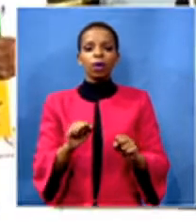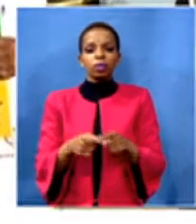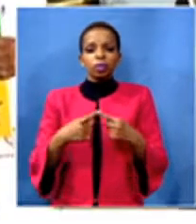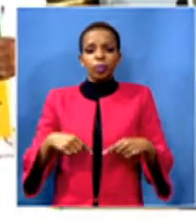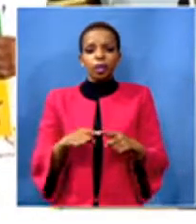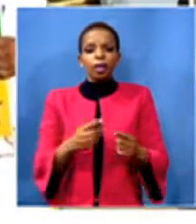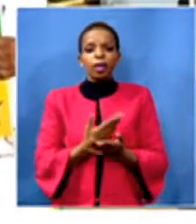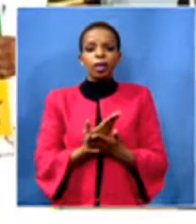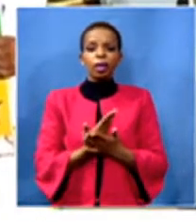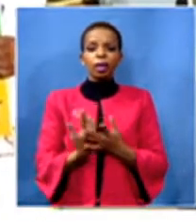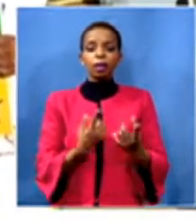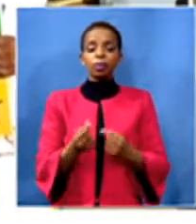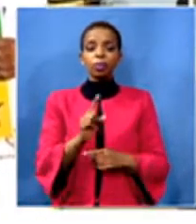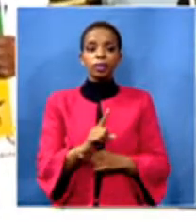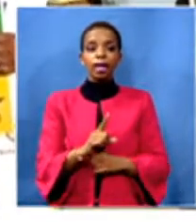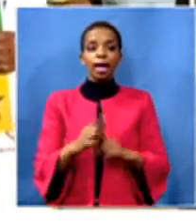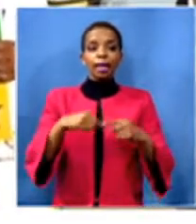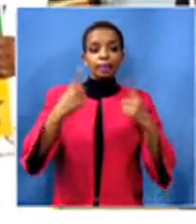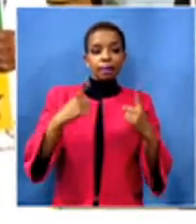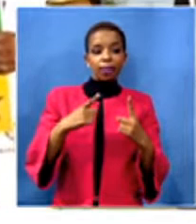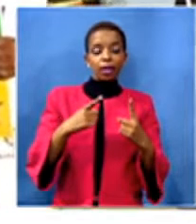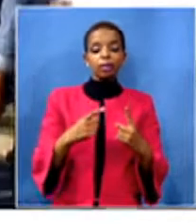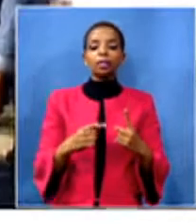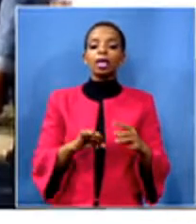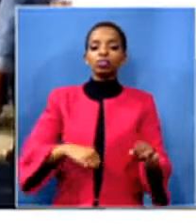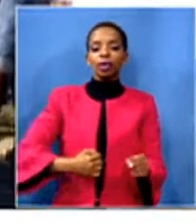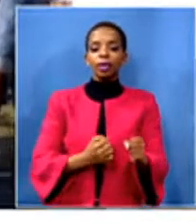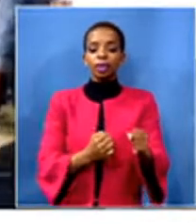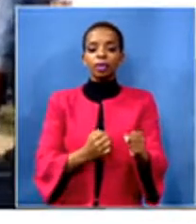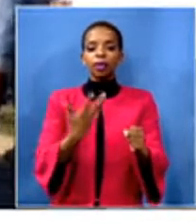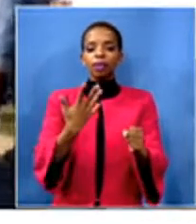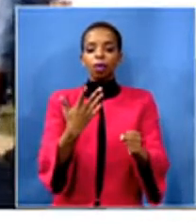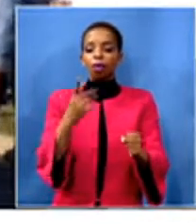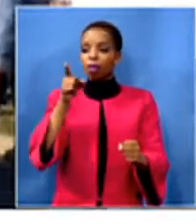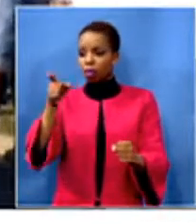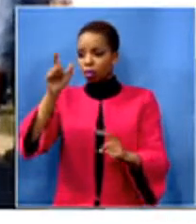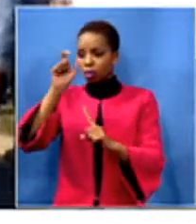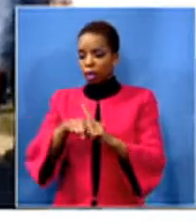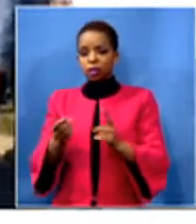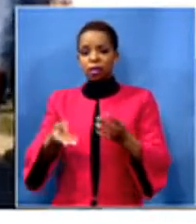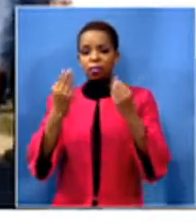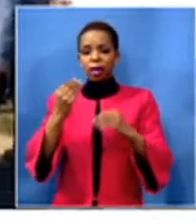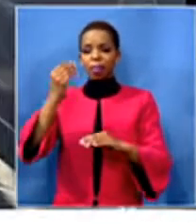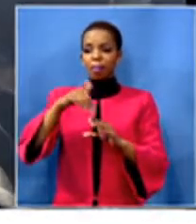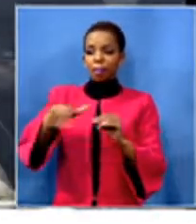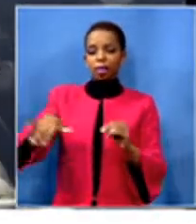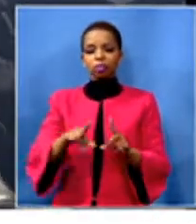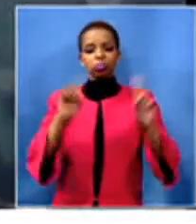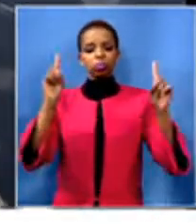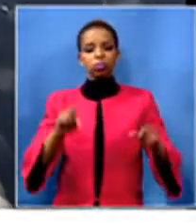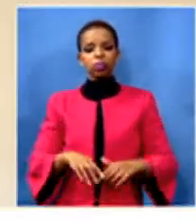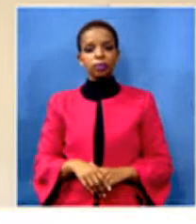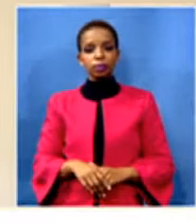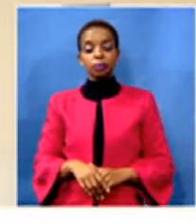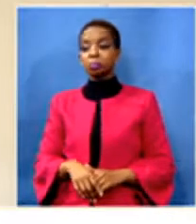the bail defense strategy in opposing bail for the suspect to get bail. Yeah. You know, a lot of people also asking